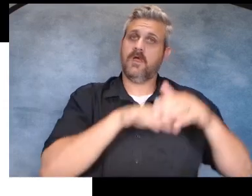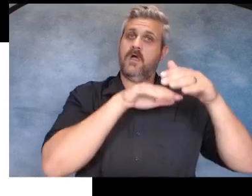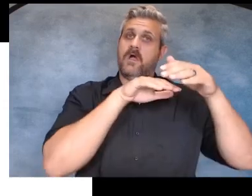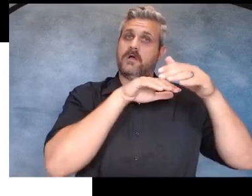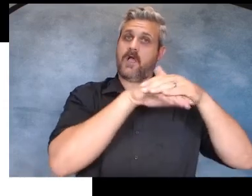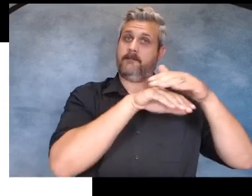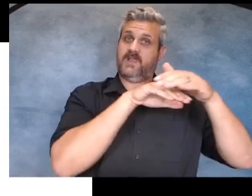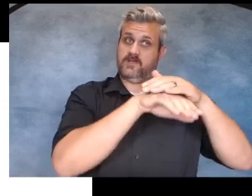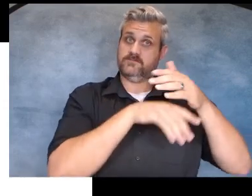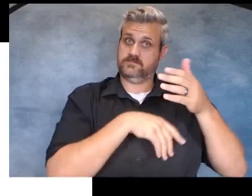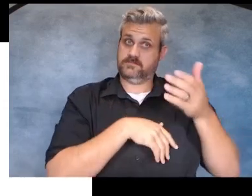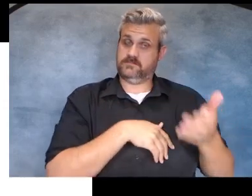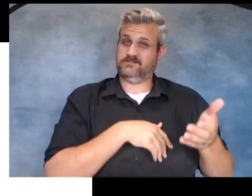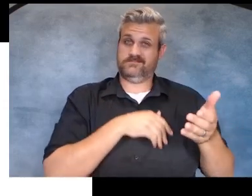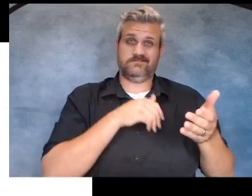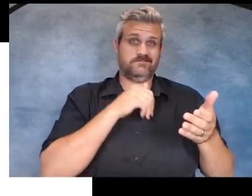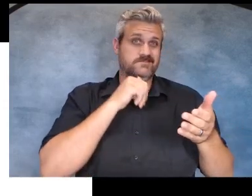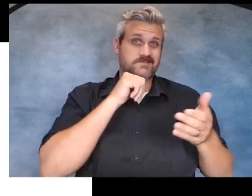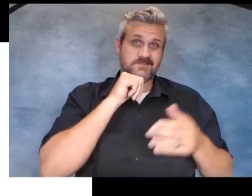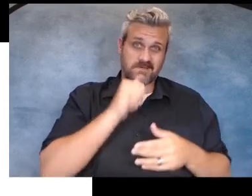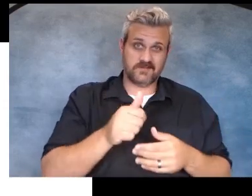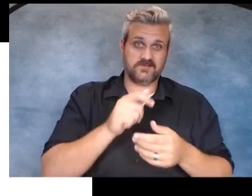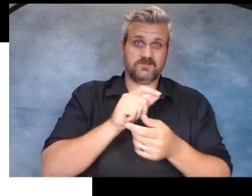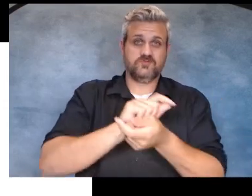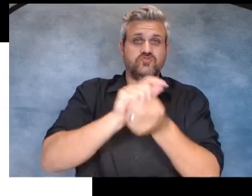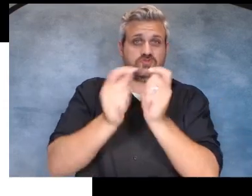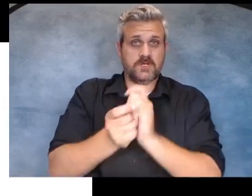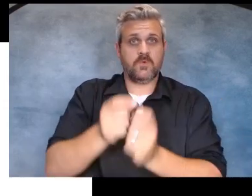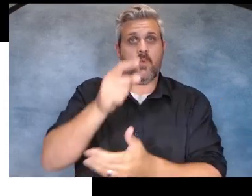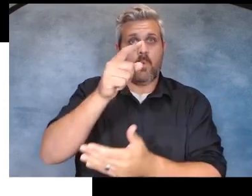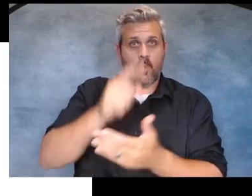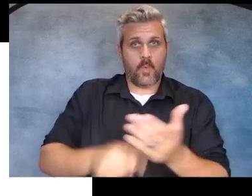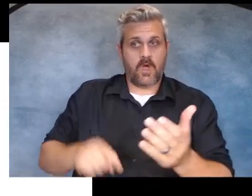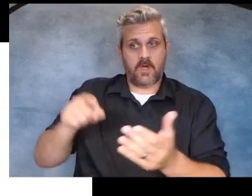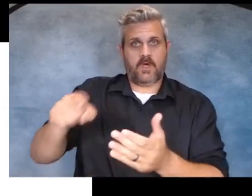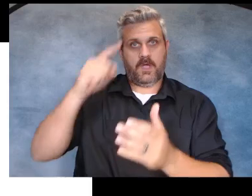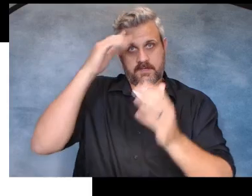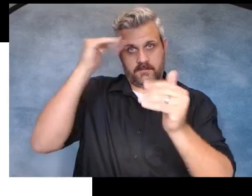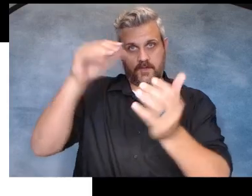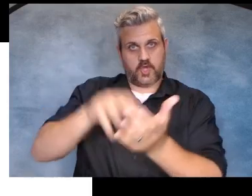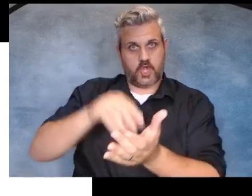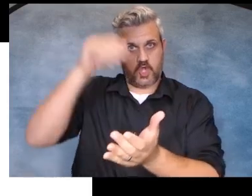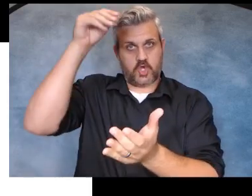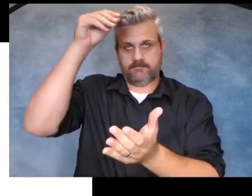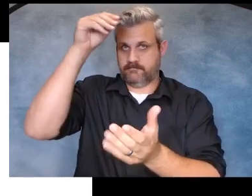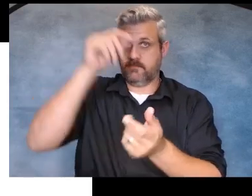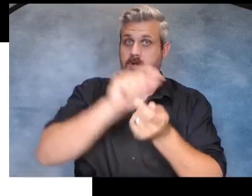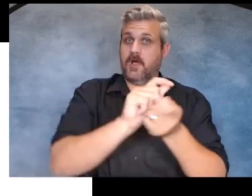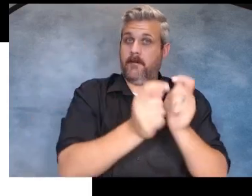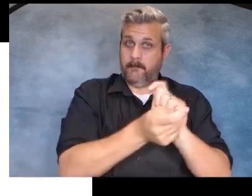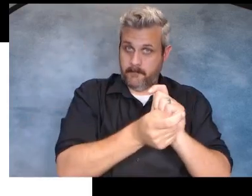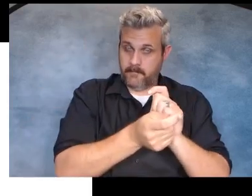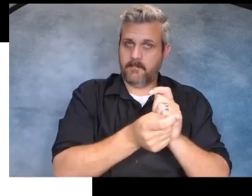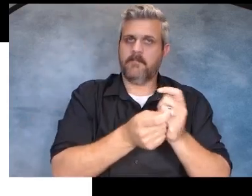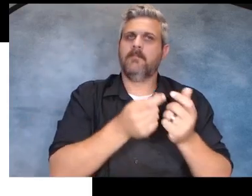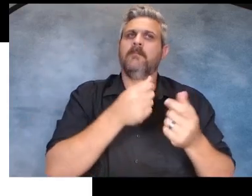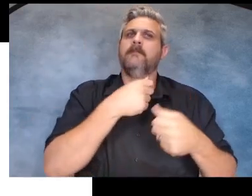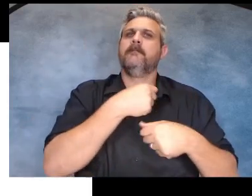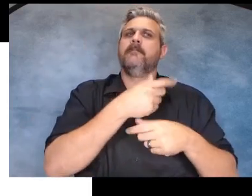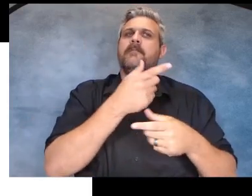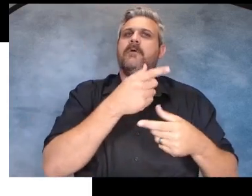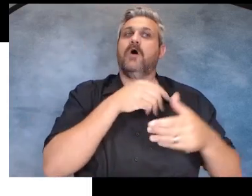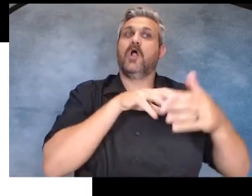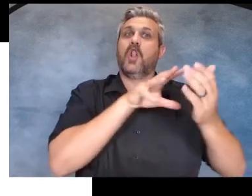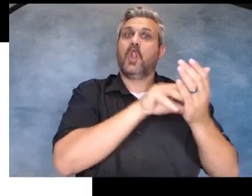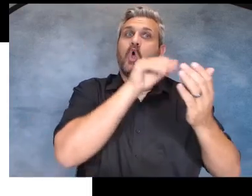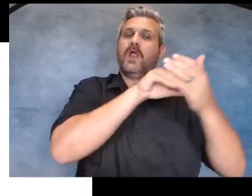The accommodations will not alter what the student is expected to learn. An accommodation makes learning